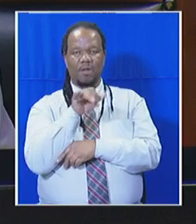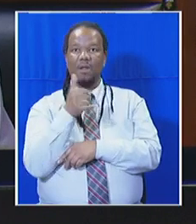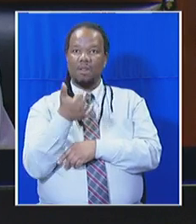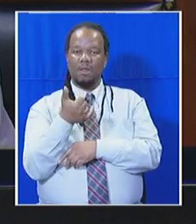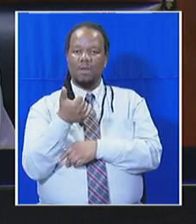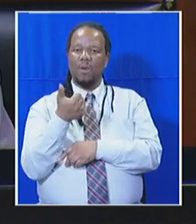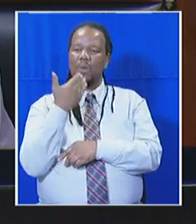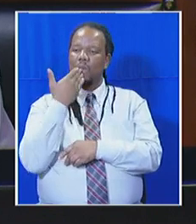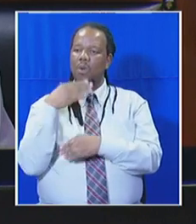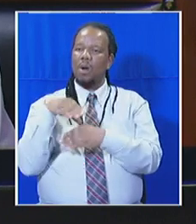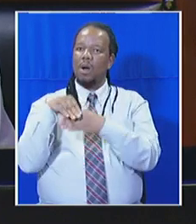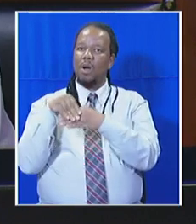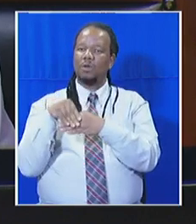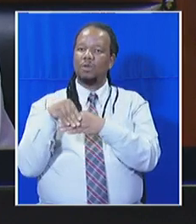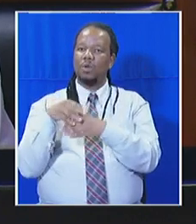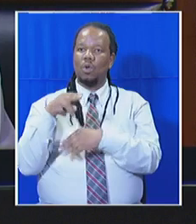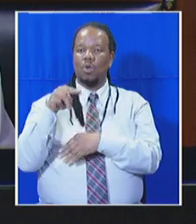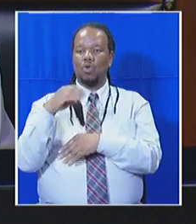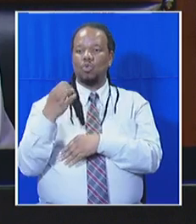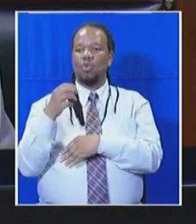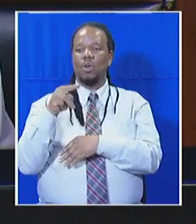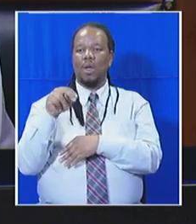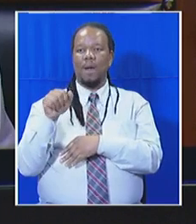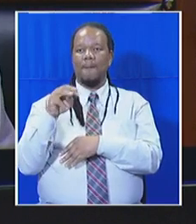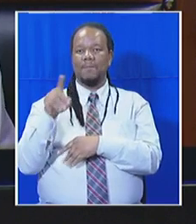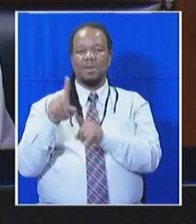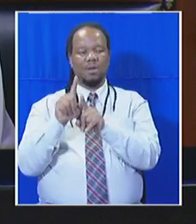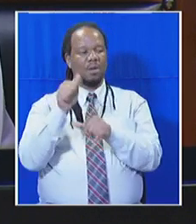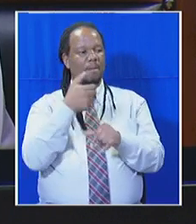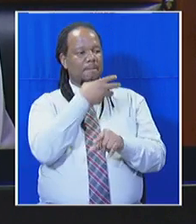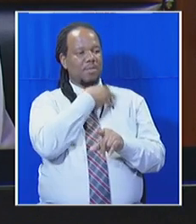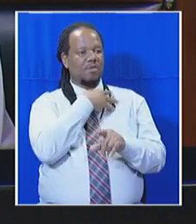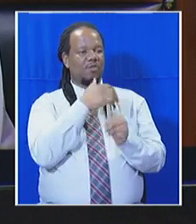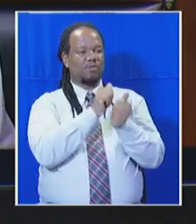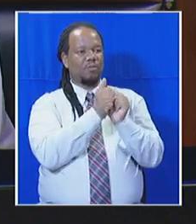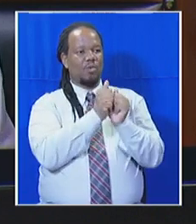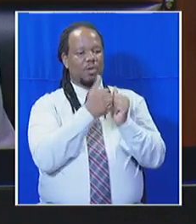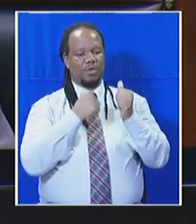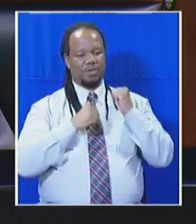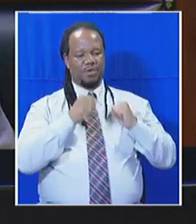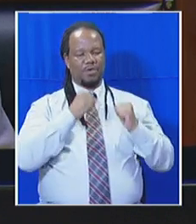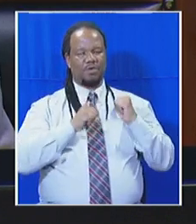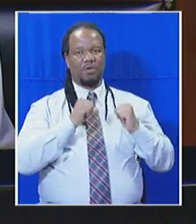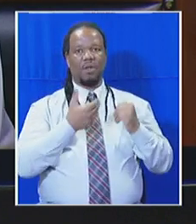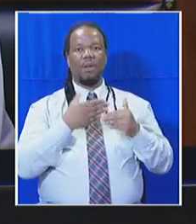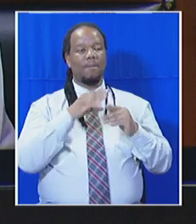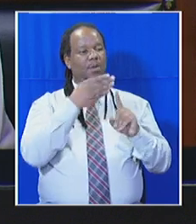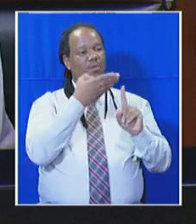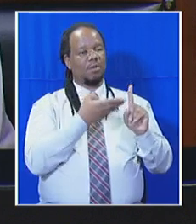by Honorable Tlunani to the Minister of Sports and Recreation. Honorable Minister,